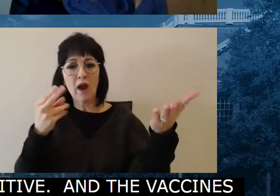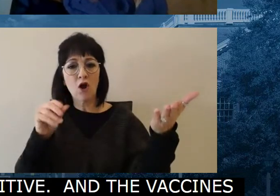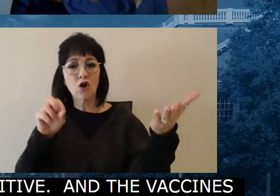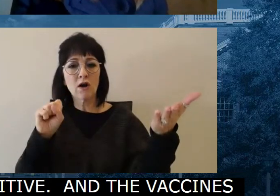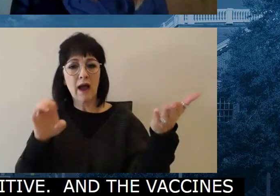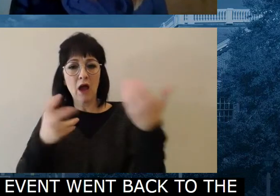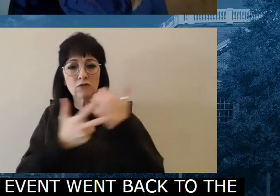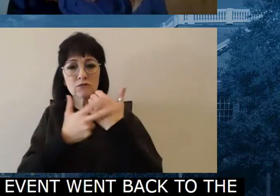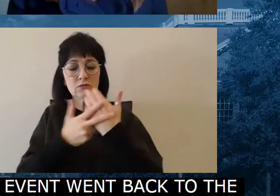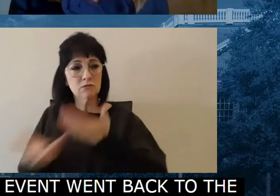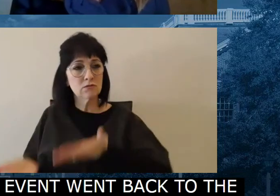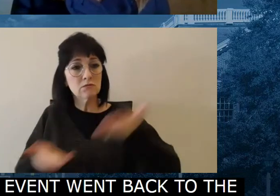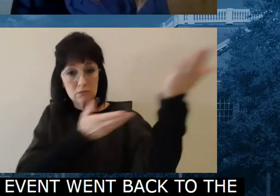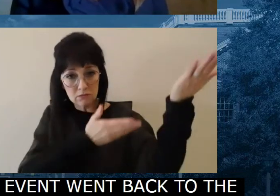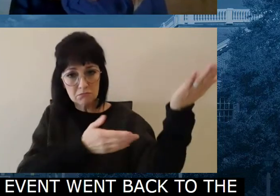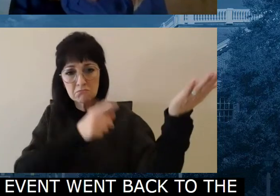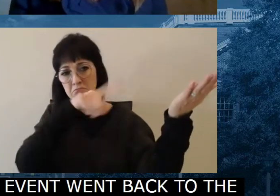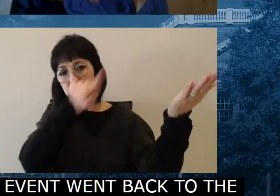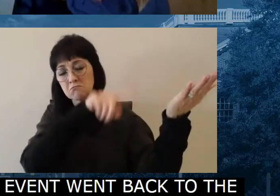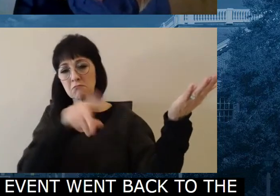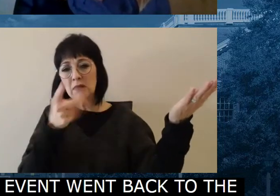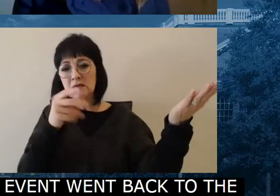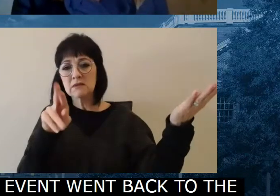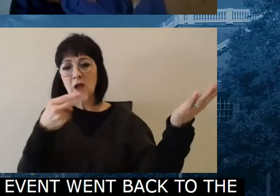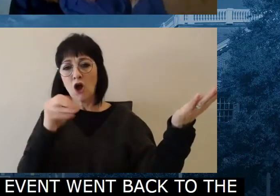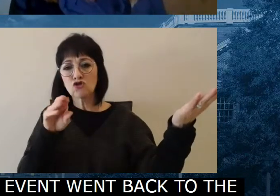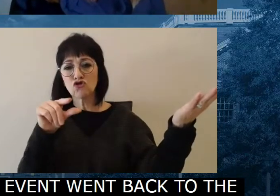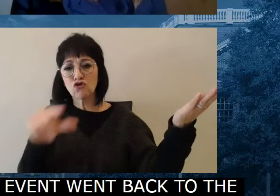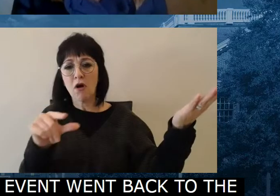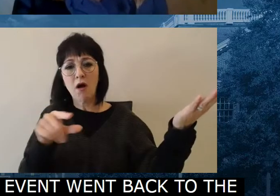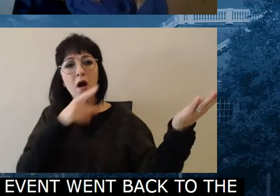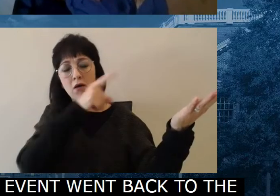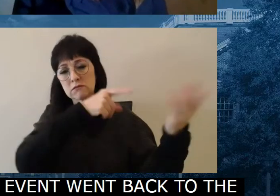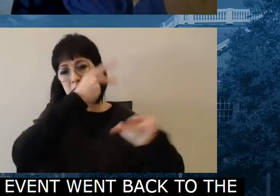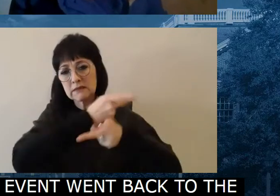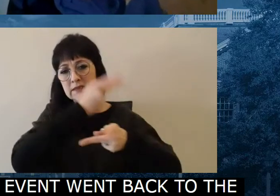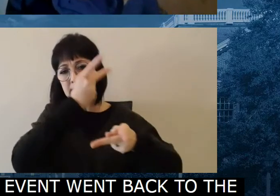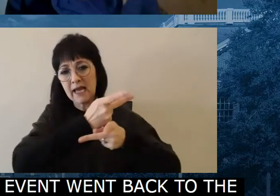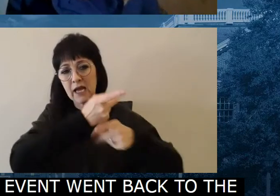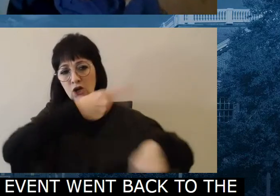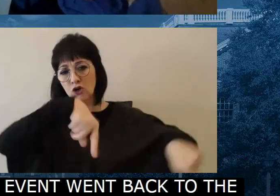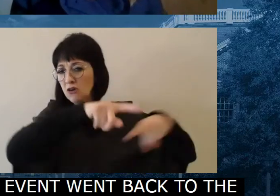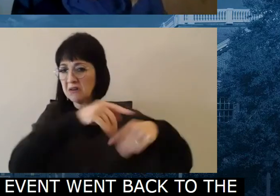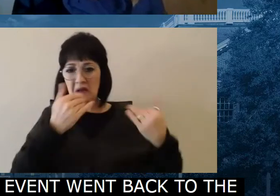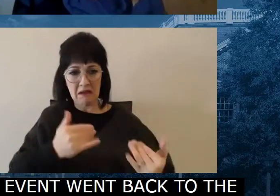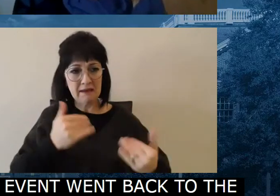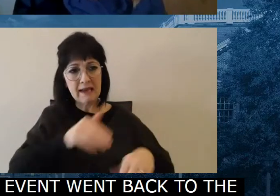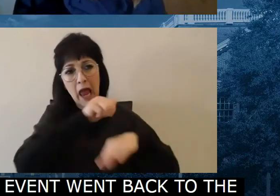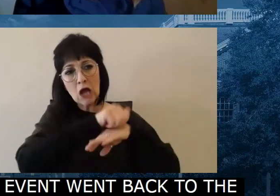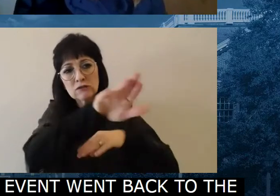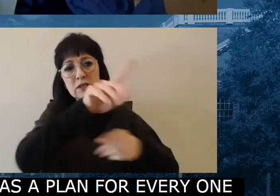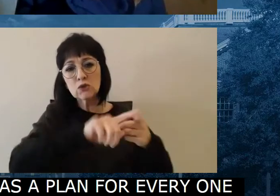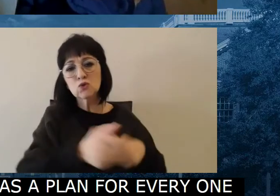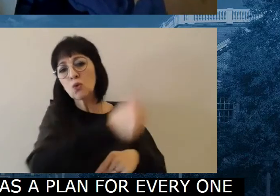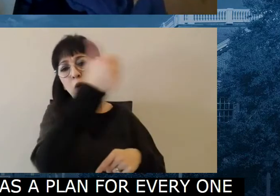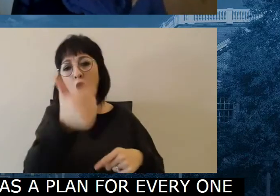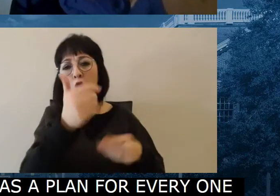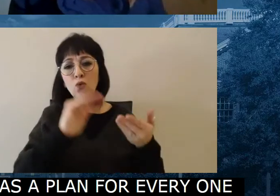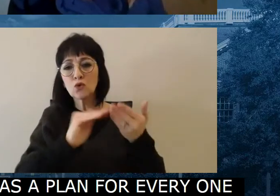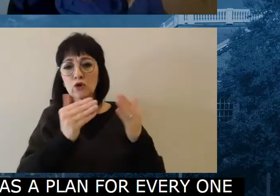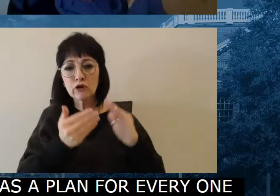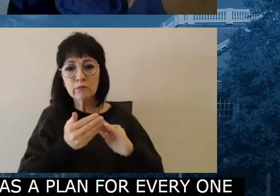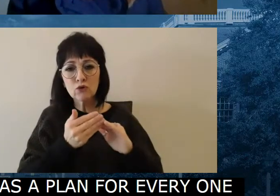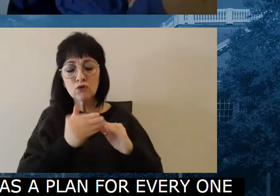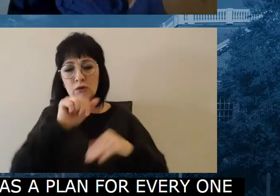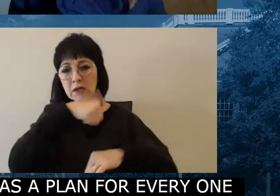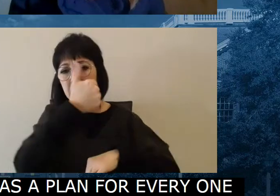know, Dr. Hong has a plan for every one of these, but they're going back out now for use with our community partners or